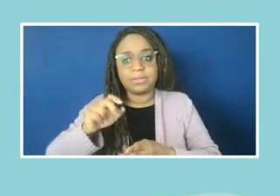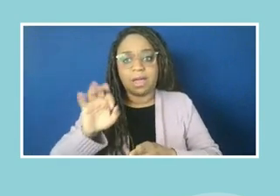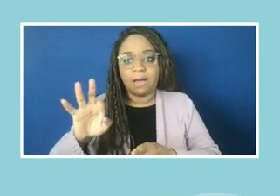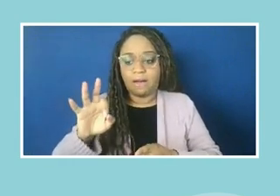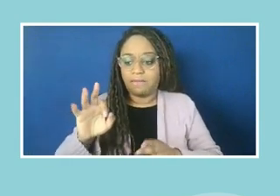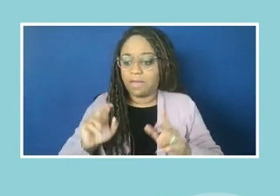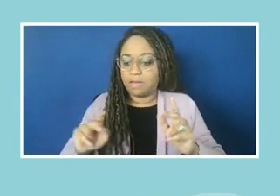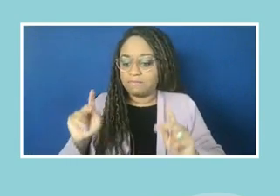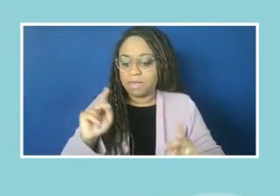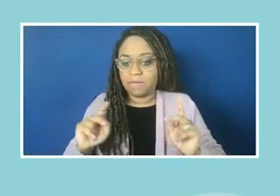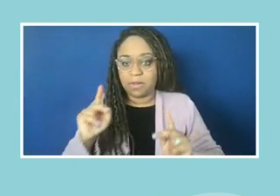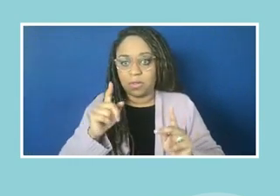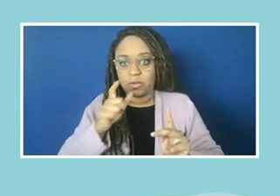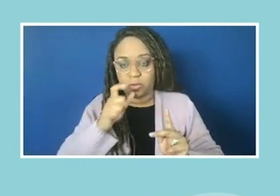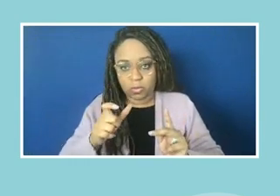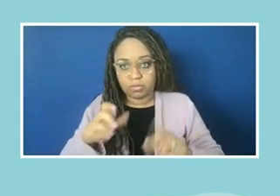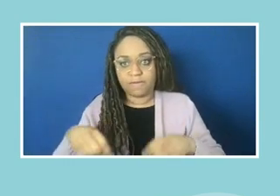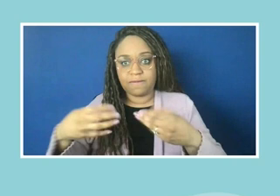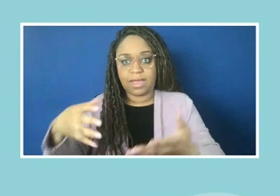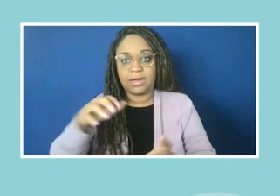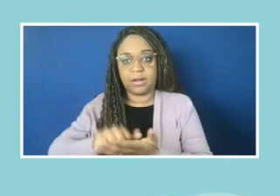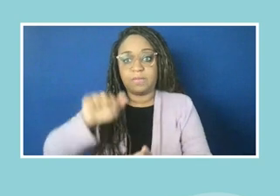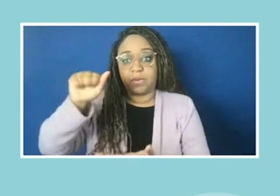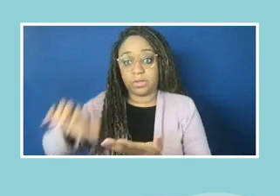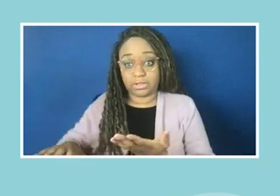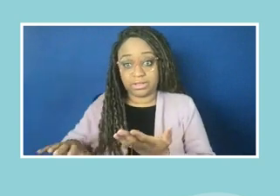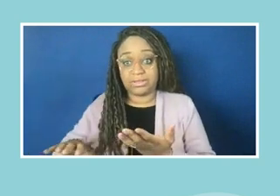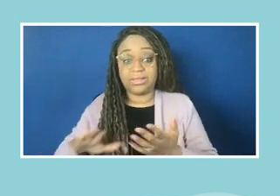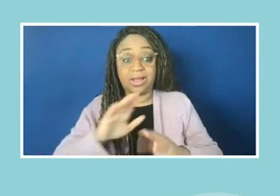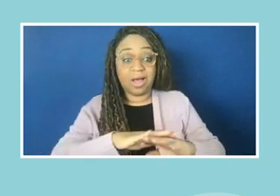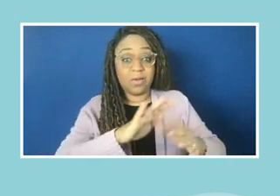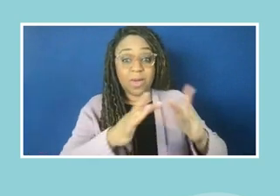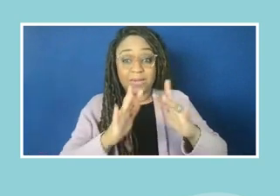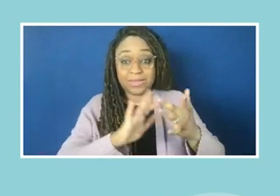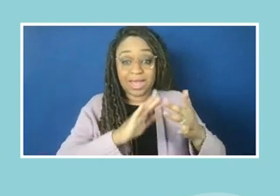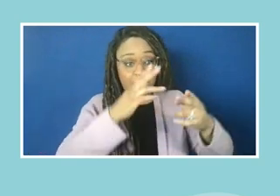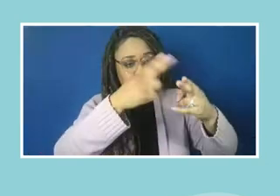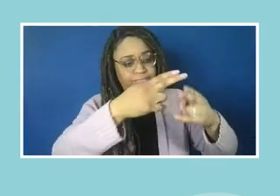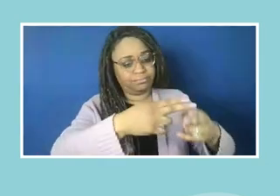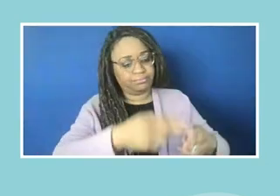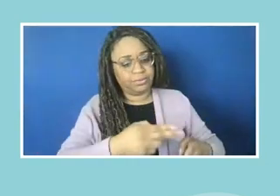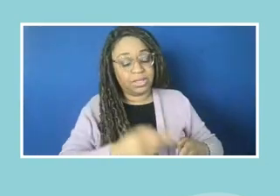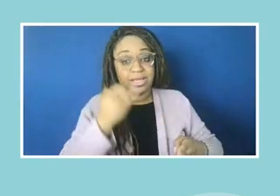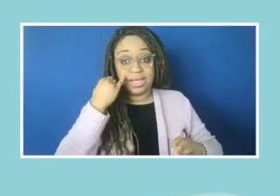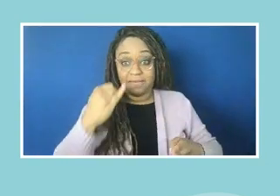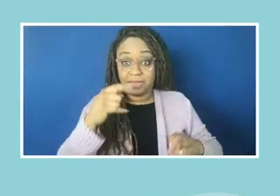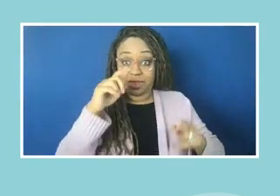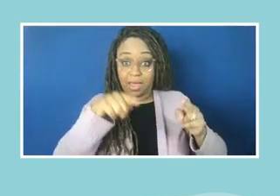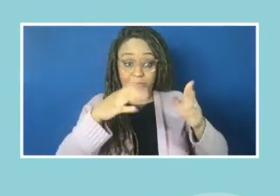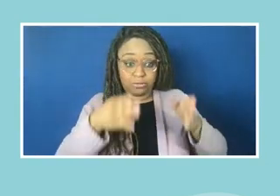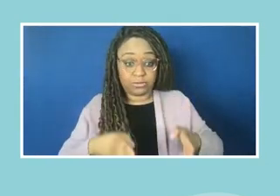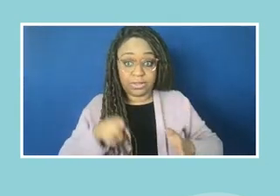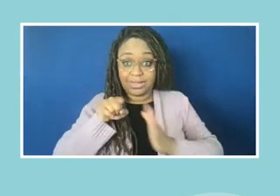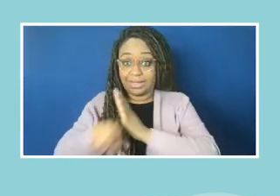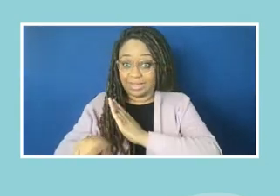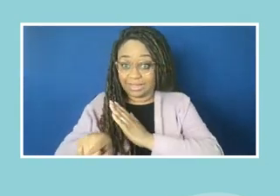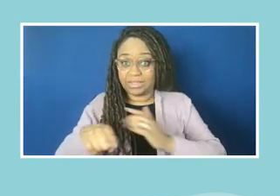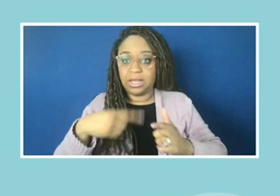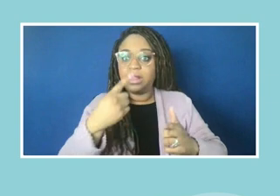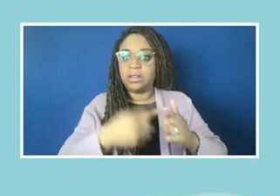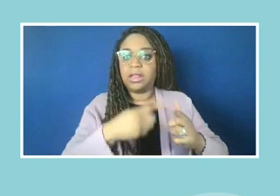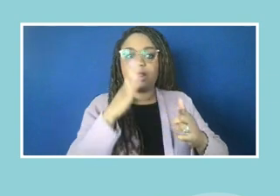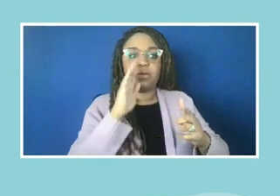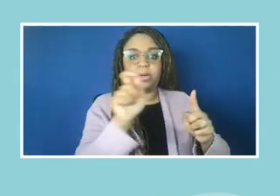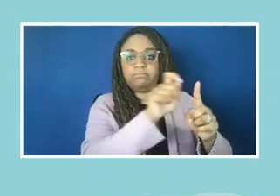of the off their website. And we said, okay, if it was their right to do so in that regard, we'll do it, and we are a lot more